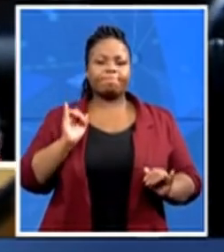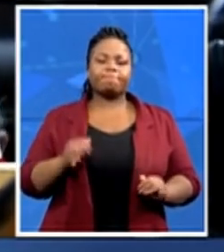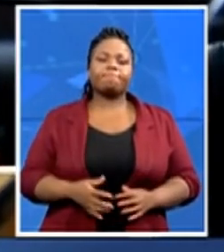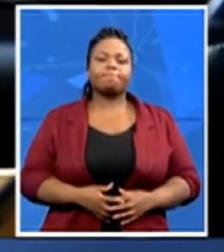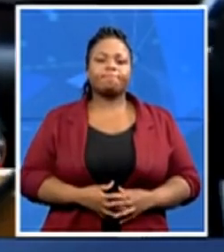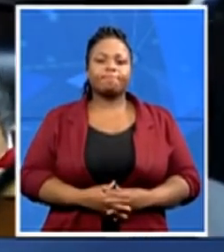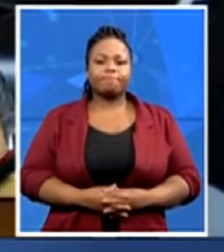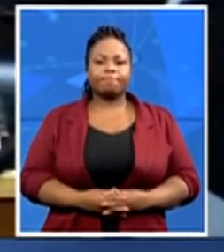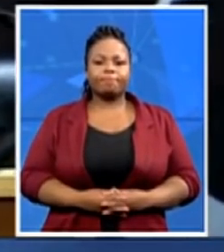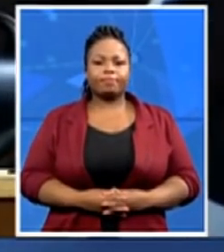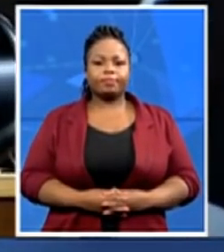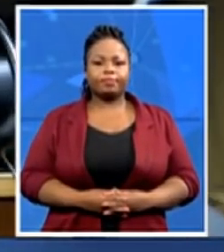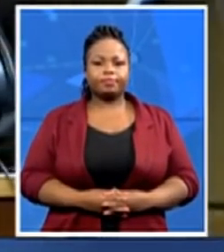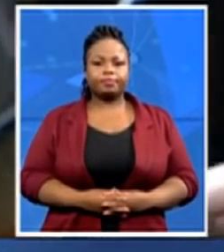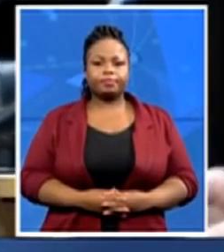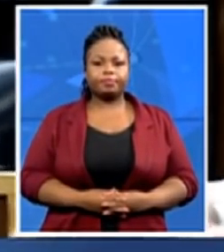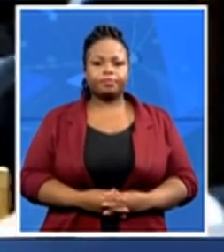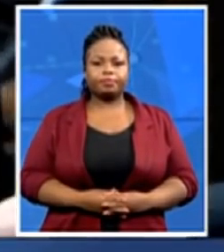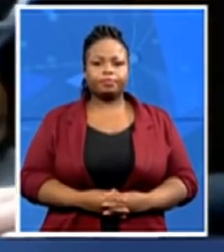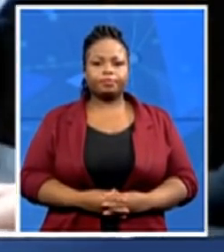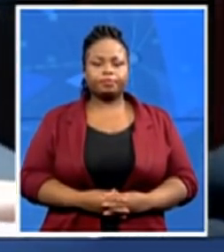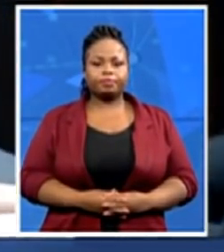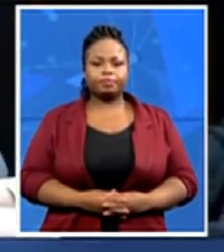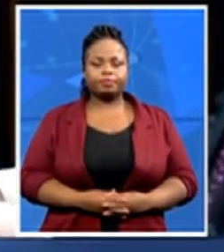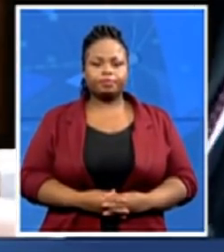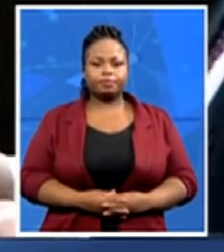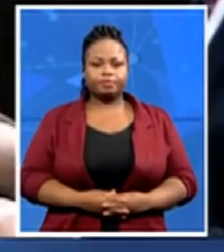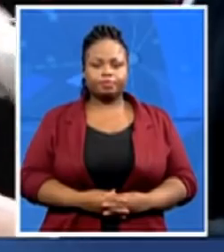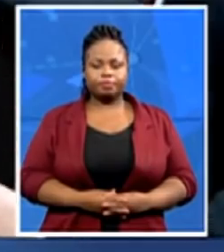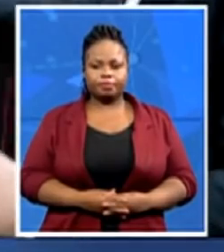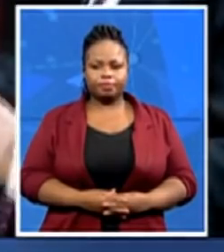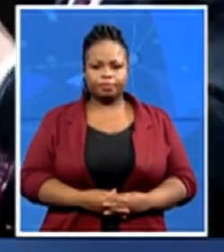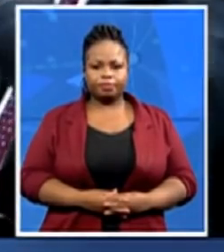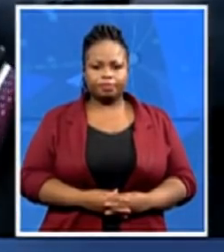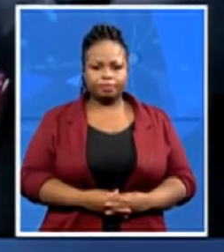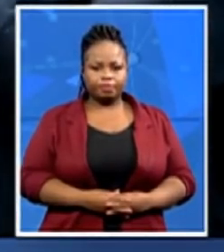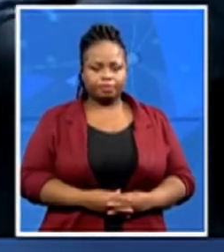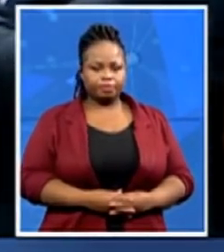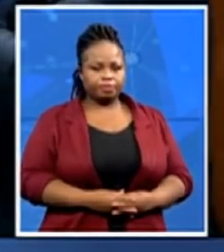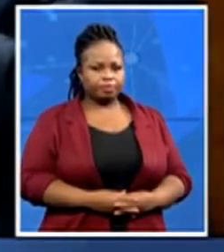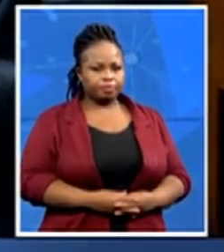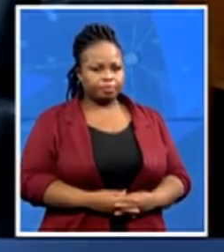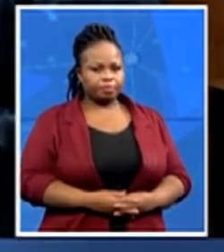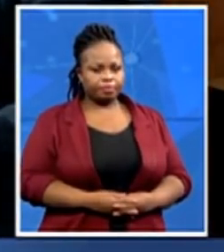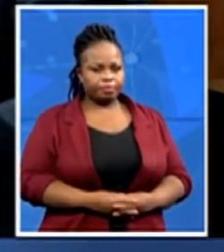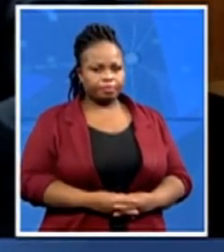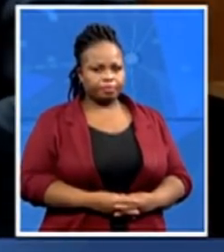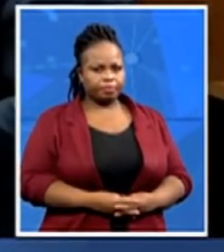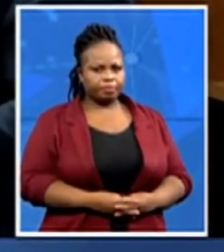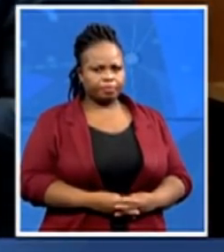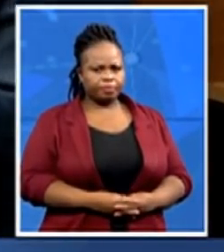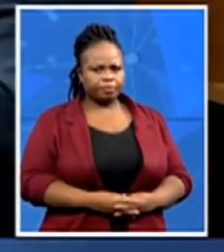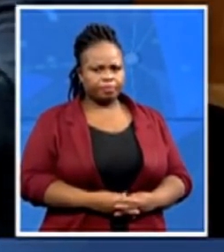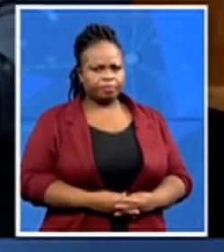I just short in reply, just mention in reply to her submissions to you, Your Worship.